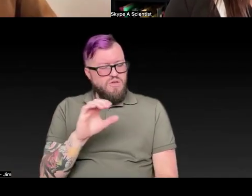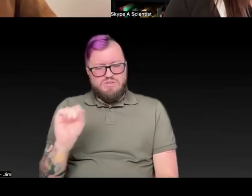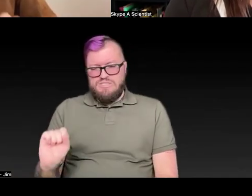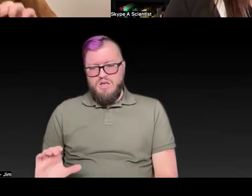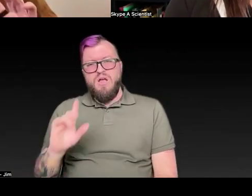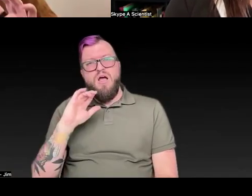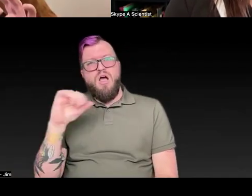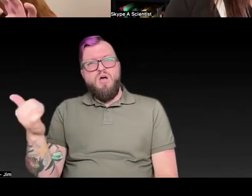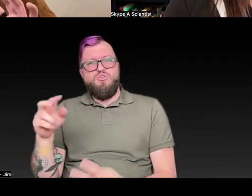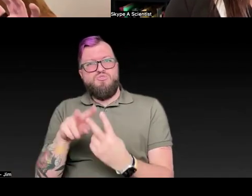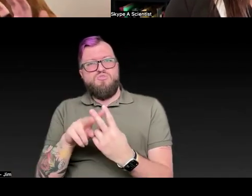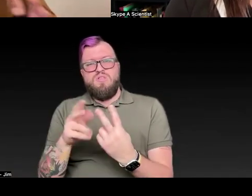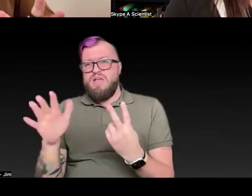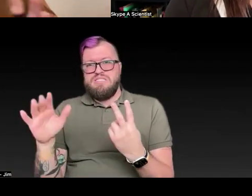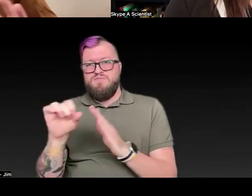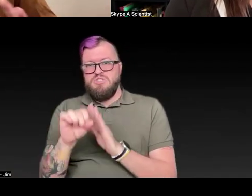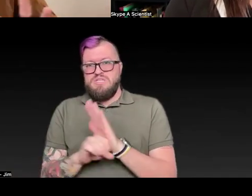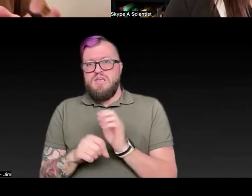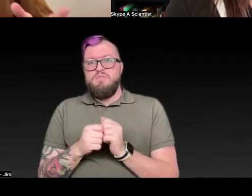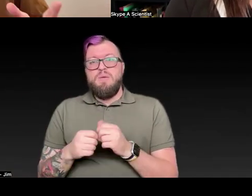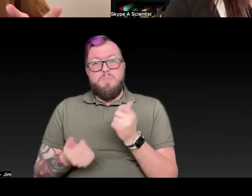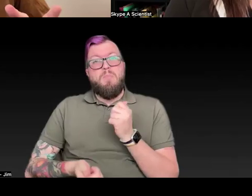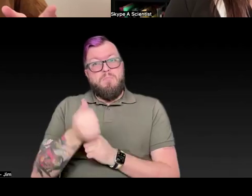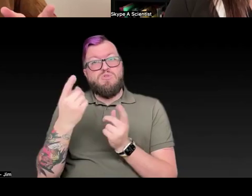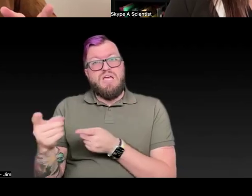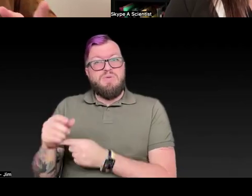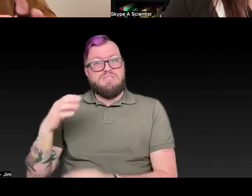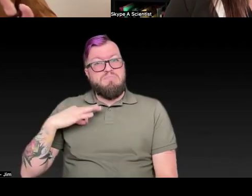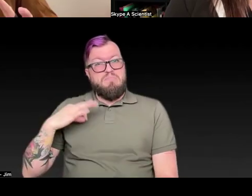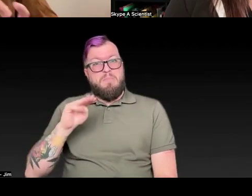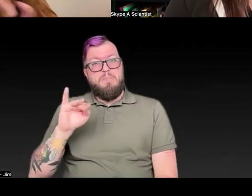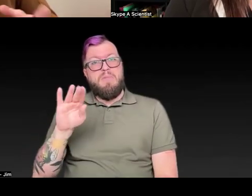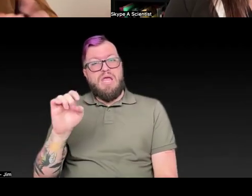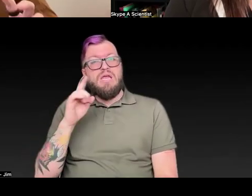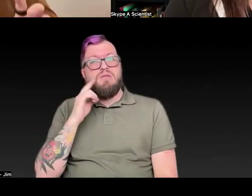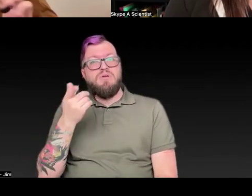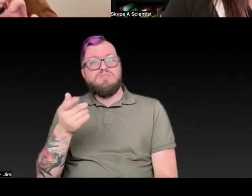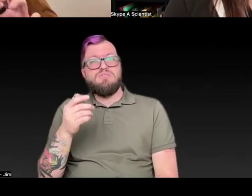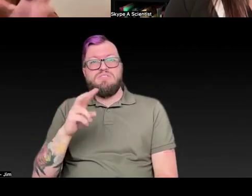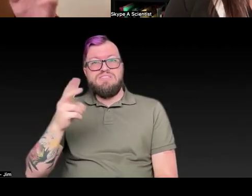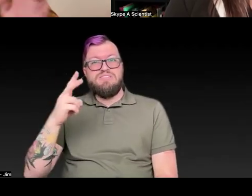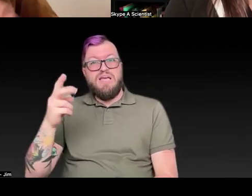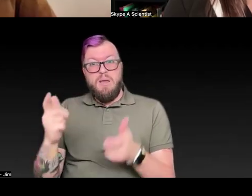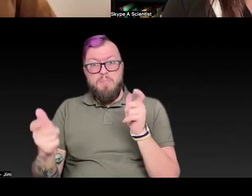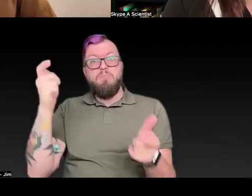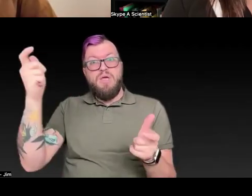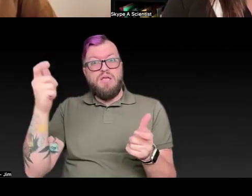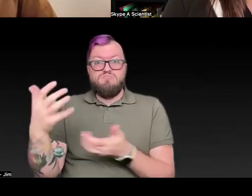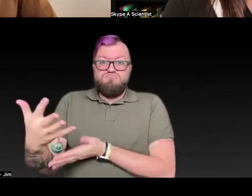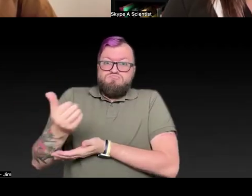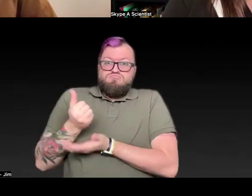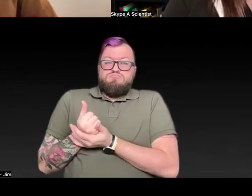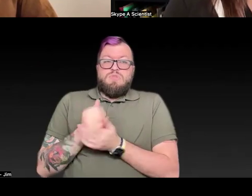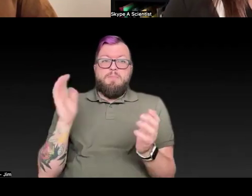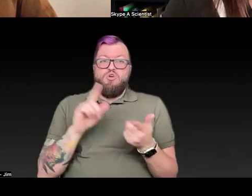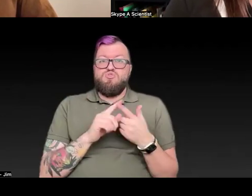But most of the fishing for eels that happens in the U.S. happens in Maine, where it is the second largest cash crop after lobster.